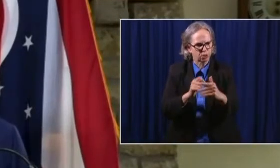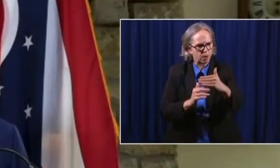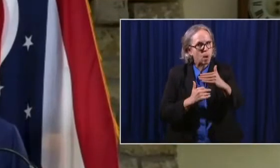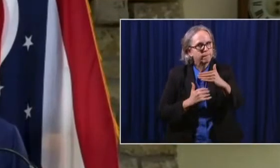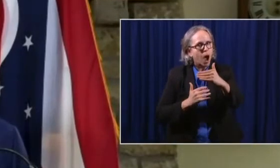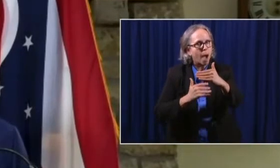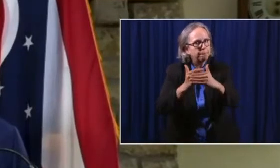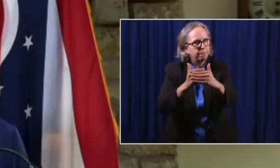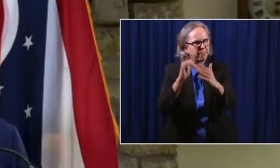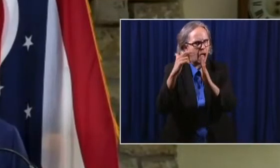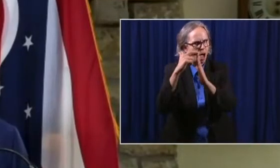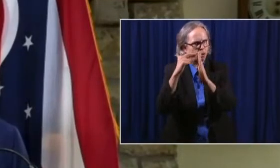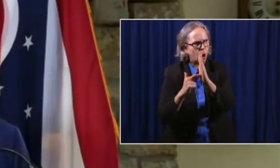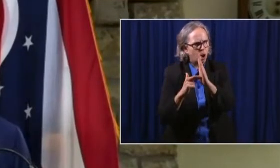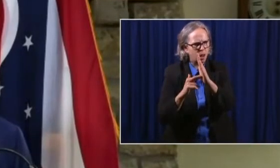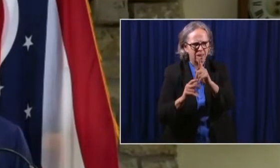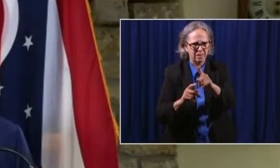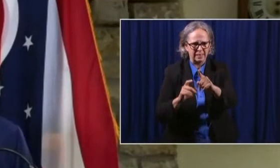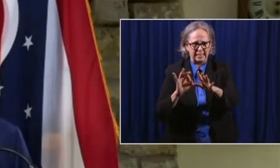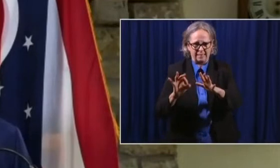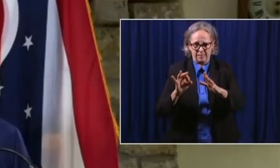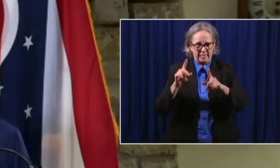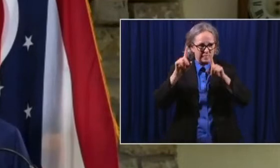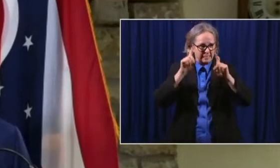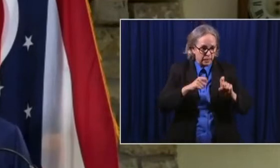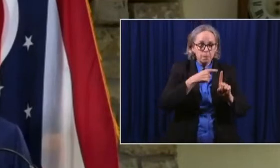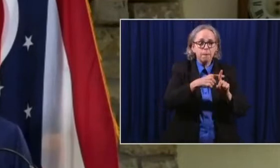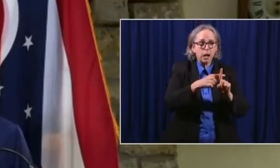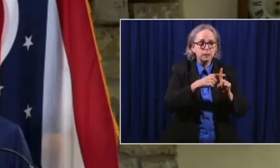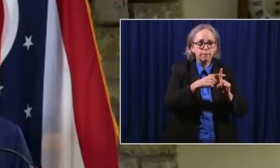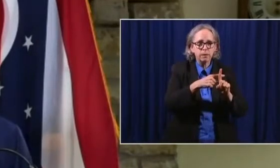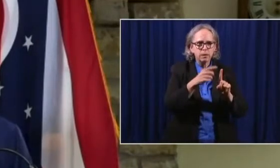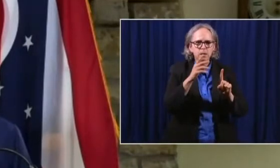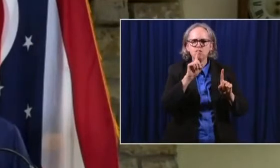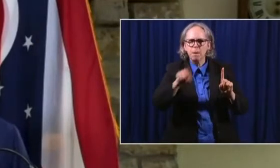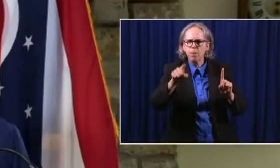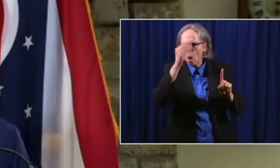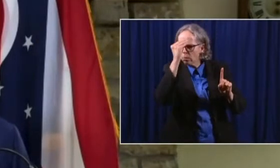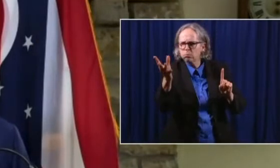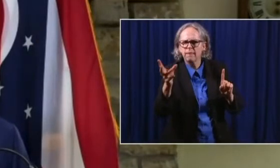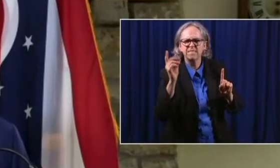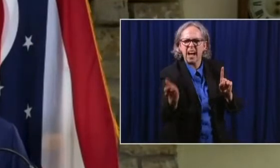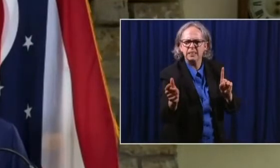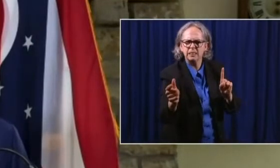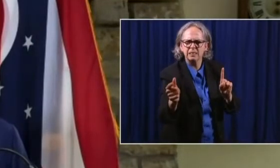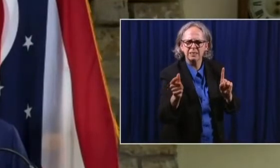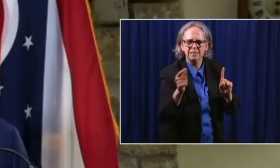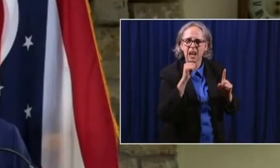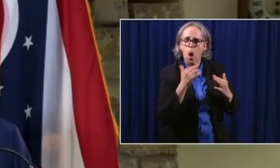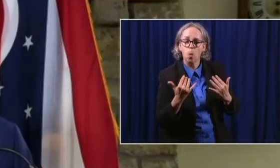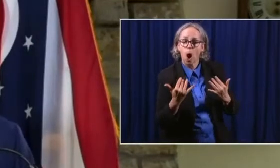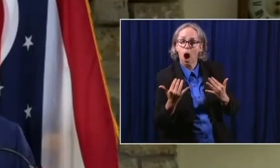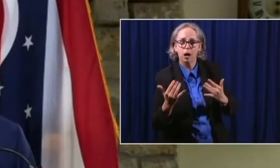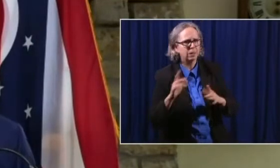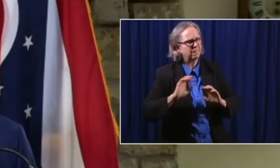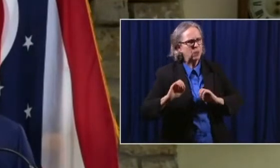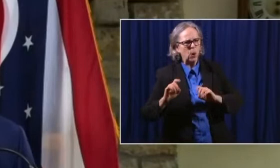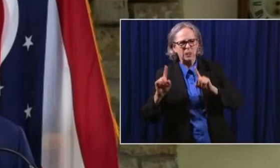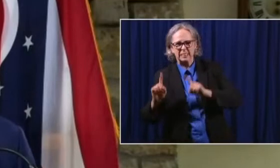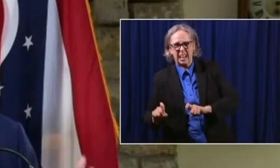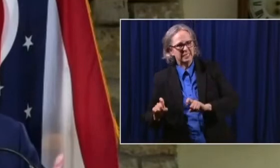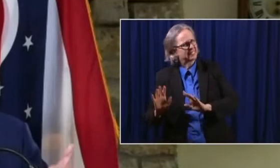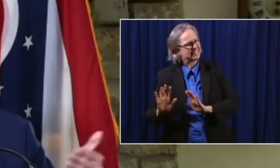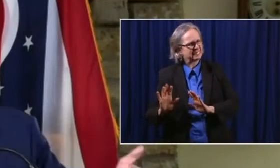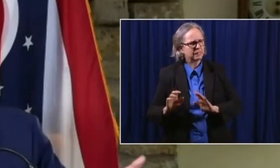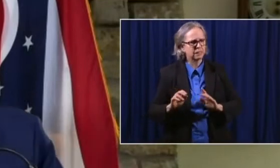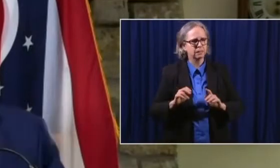test, it's going to get reported immediately. If there's not a test, but child has been quarantined for other